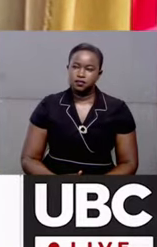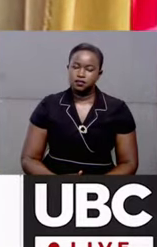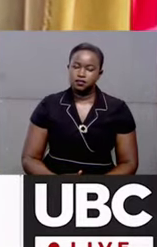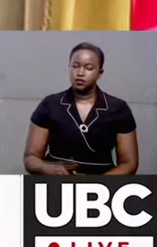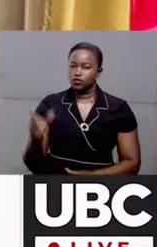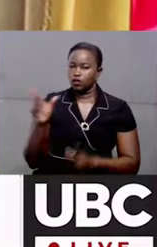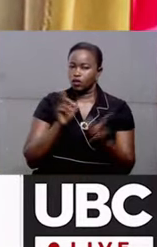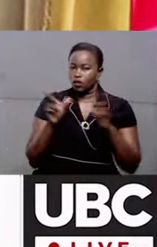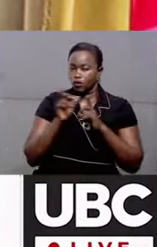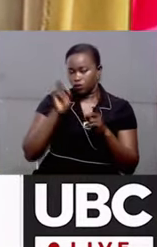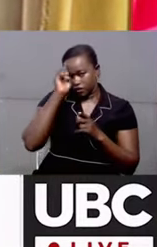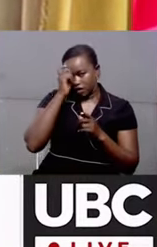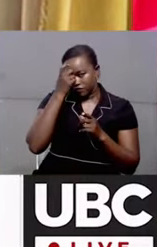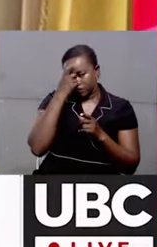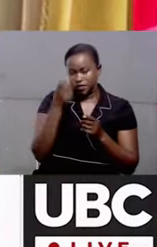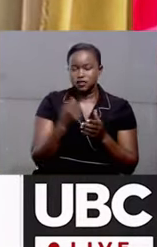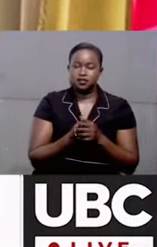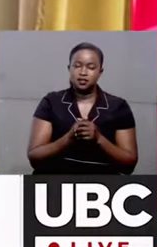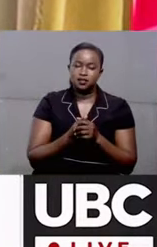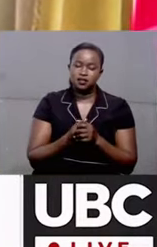Local government.